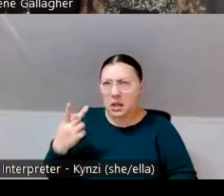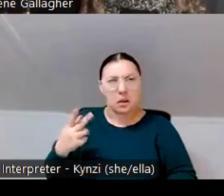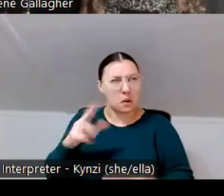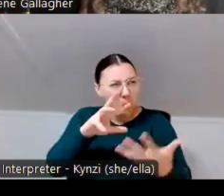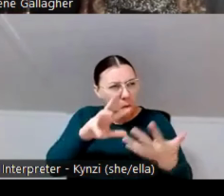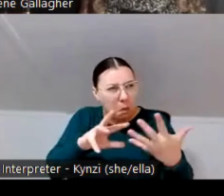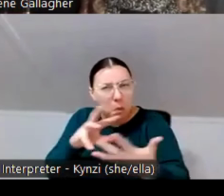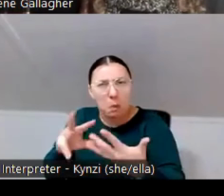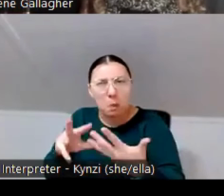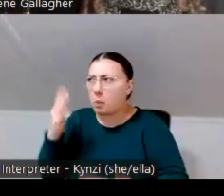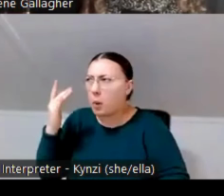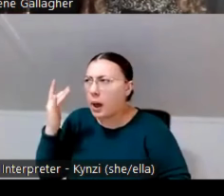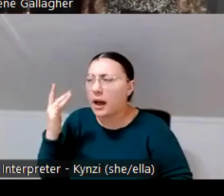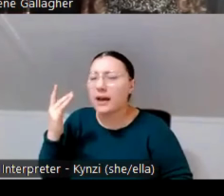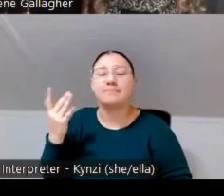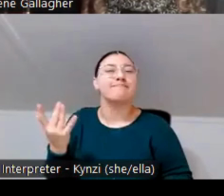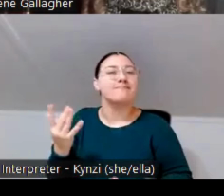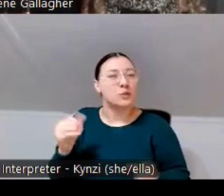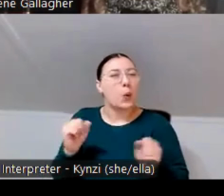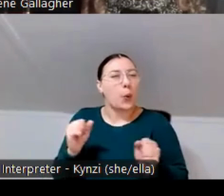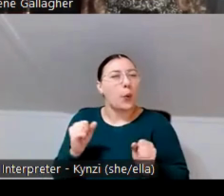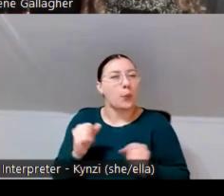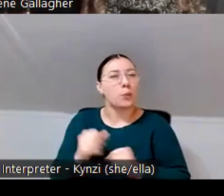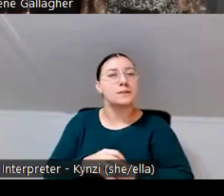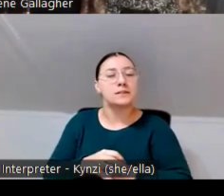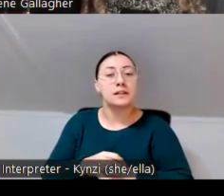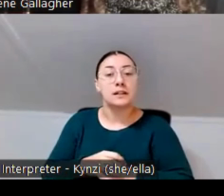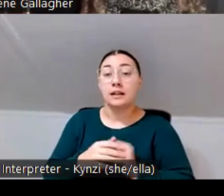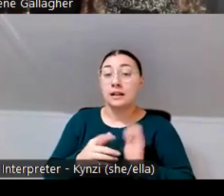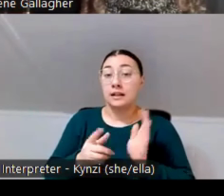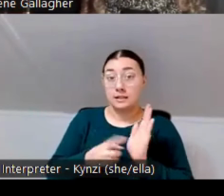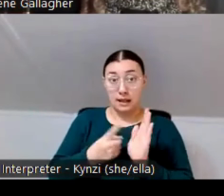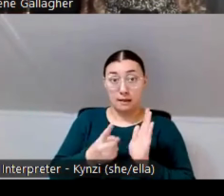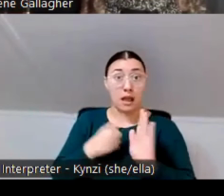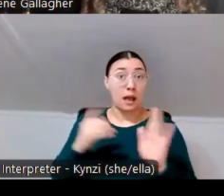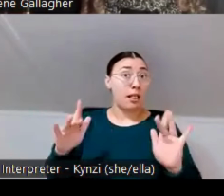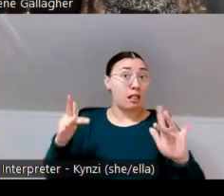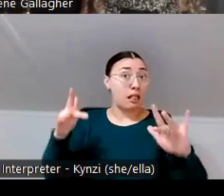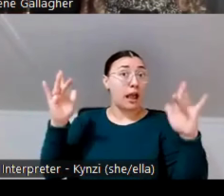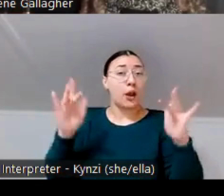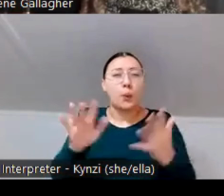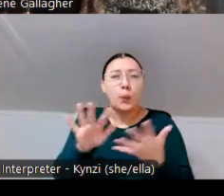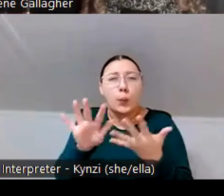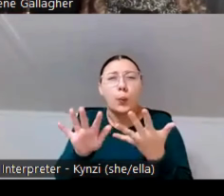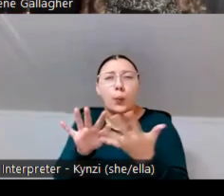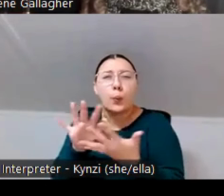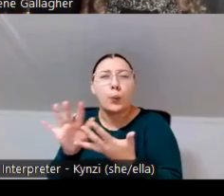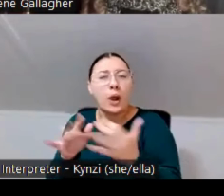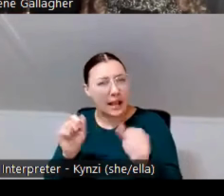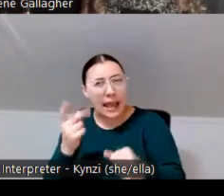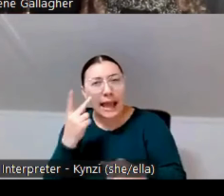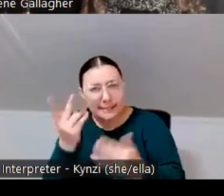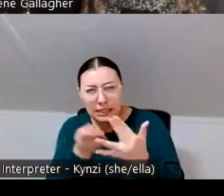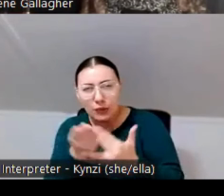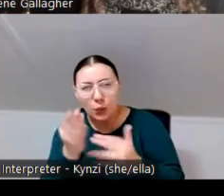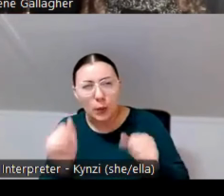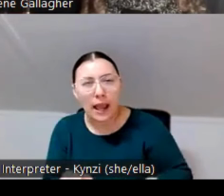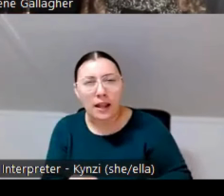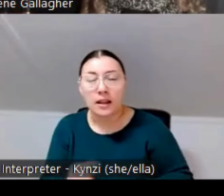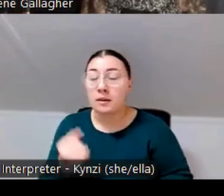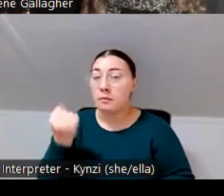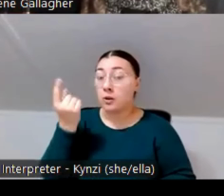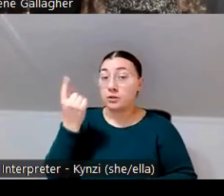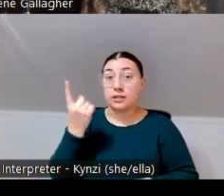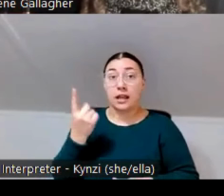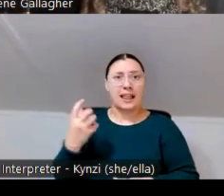Fog can be light with just a little bit, or it can be very thick. When you have thick fog, it's hard to see in